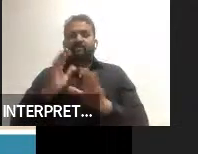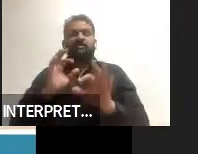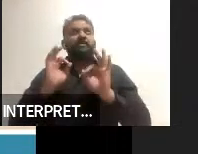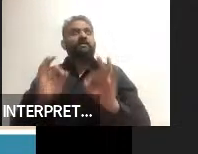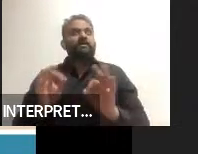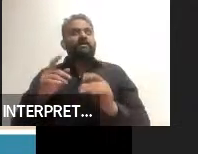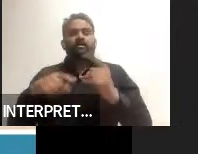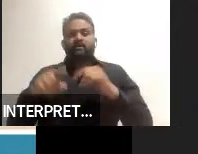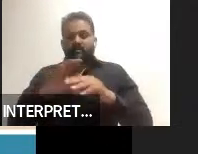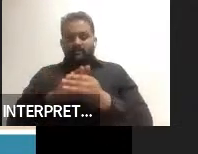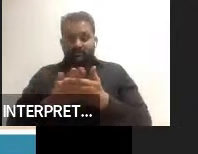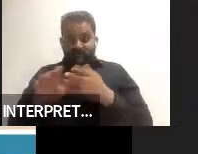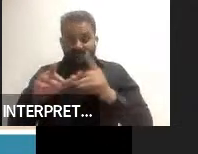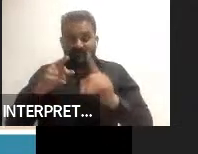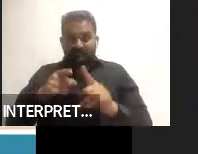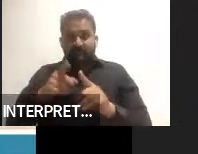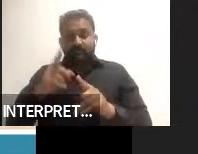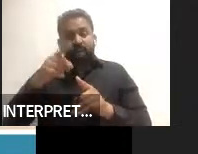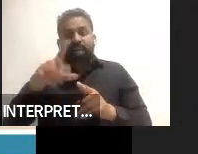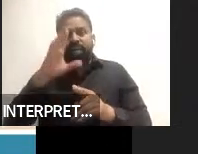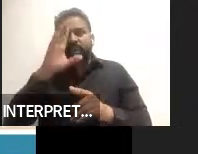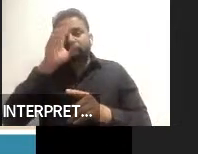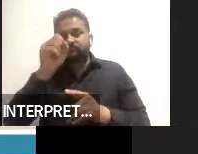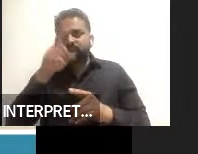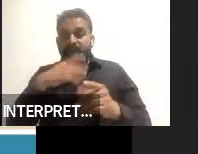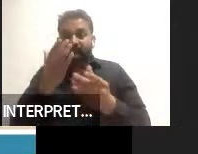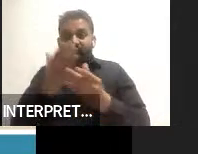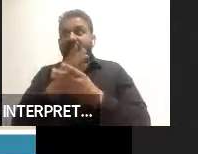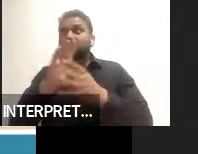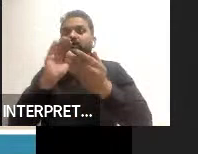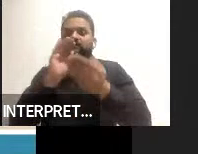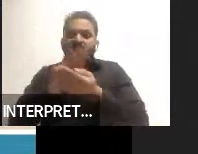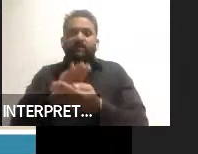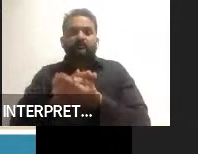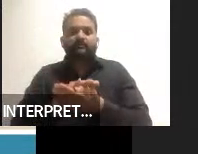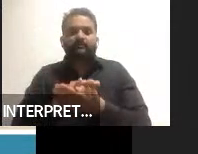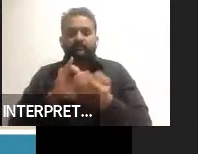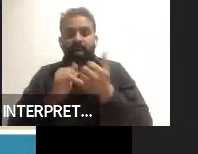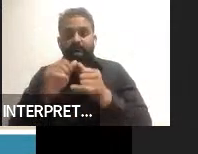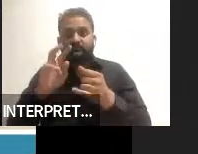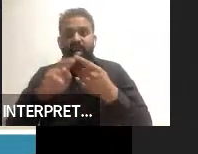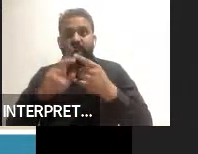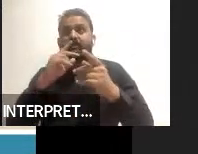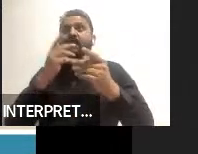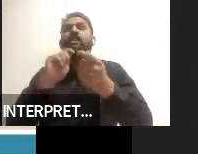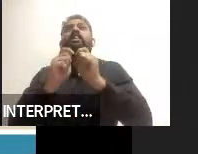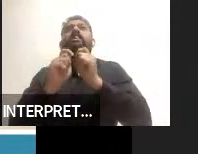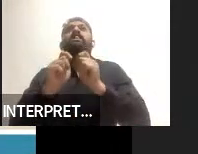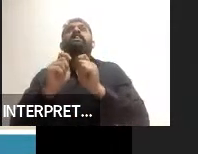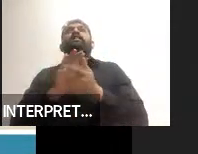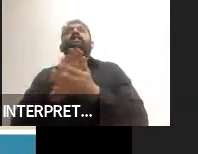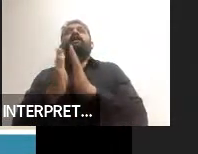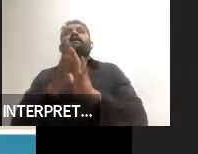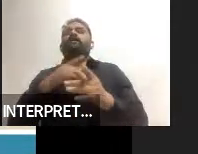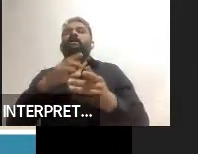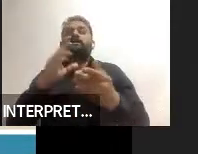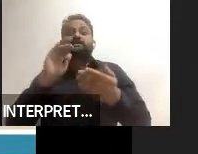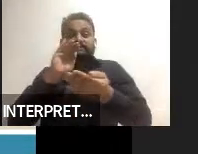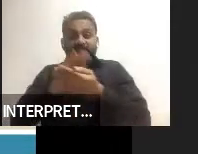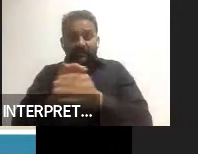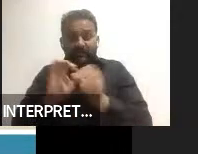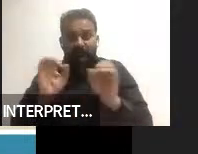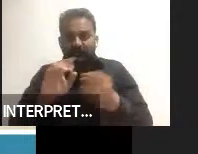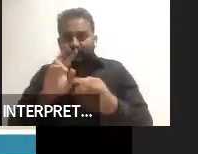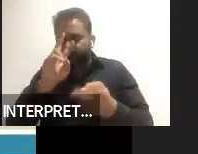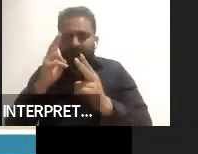and going home, don't forget to save your file. All the corrections, you save it. Every version, you should keep it. And when you save